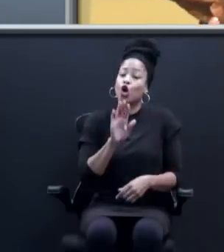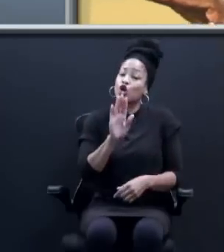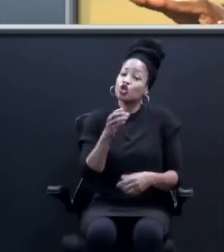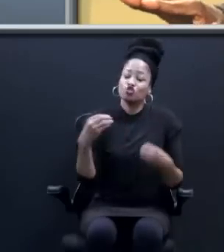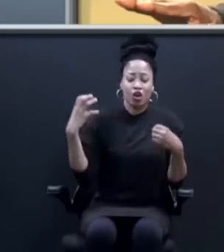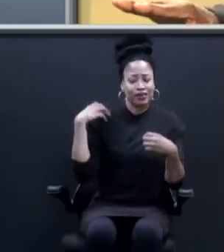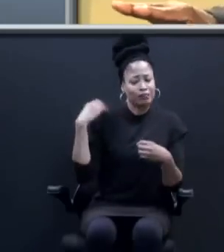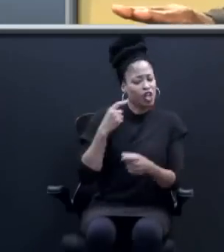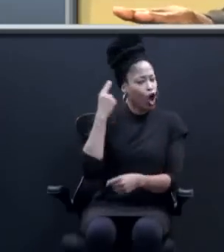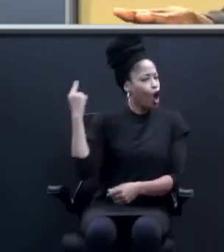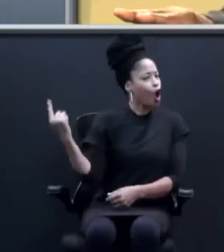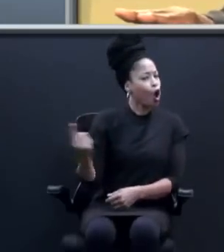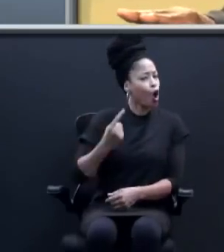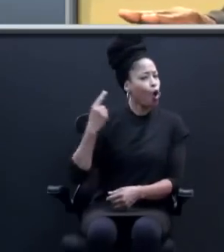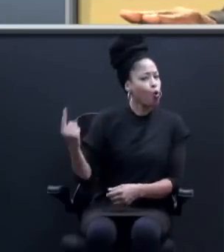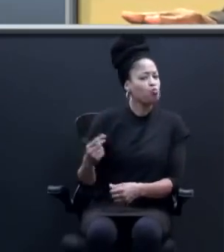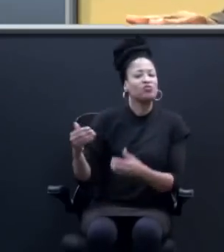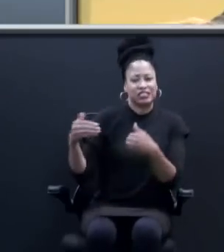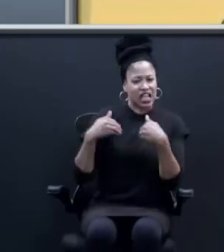left.